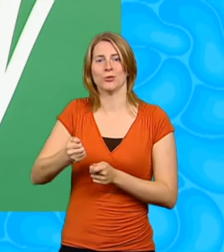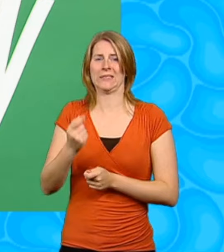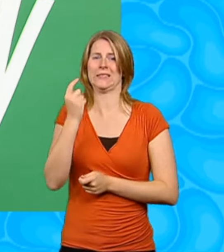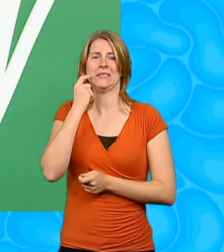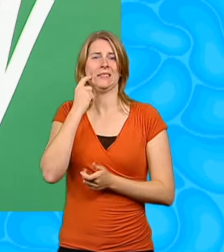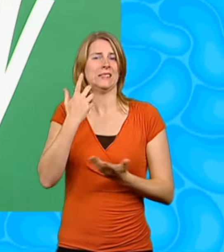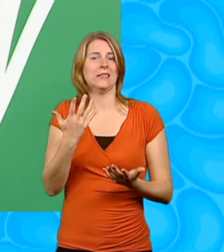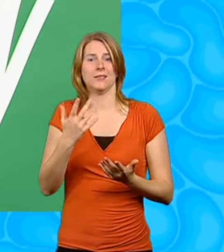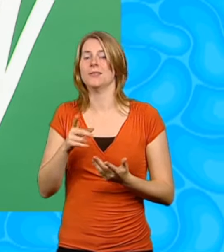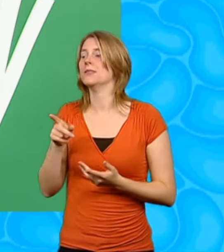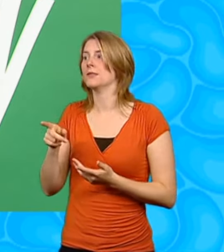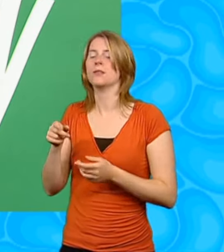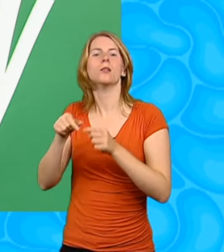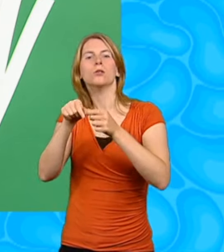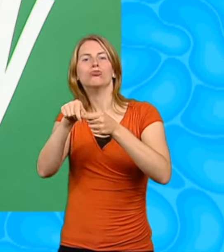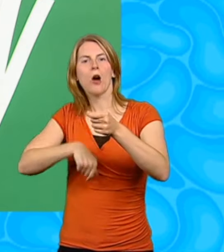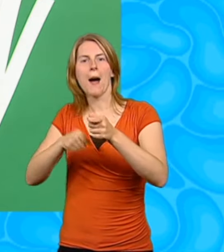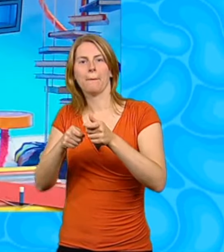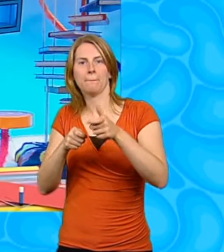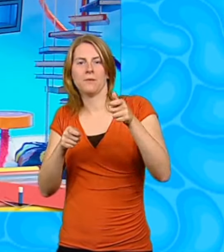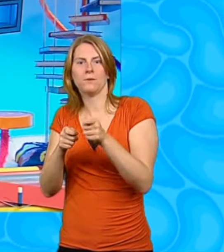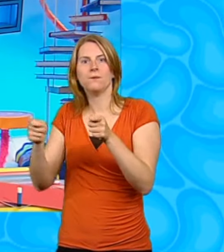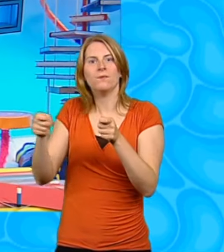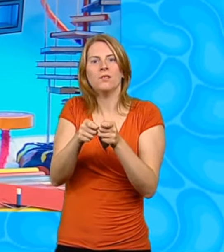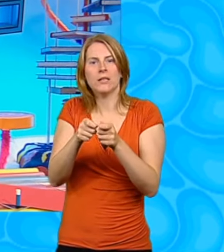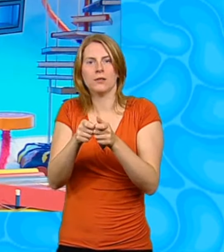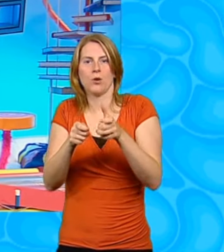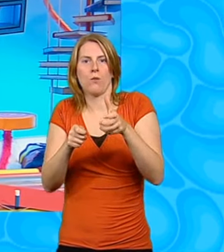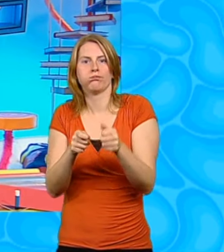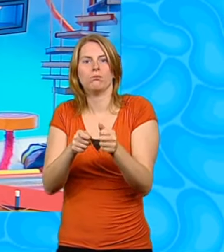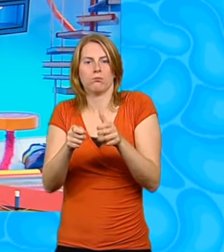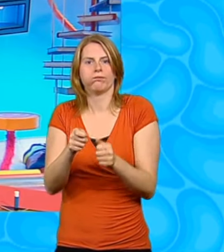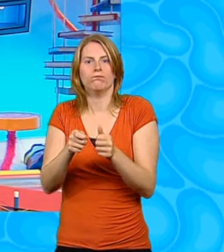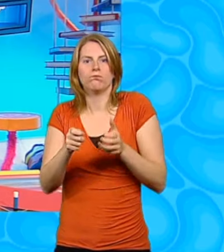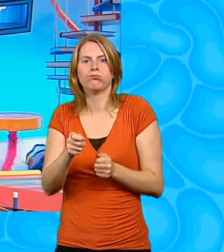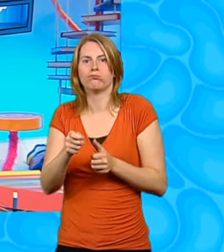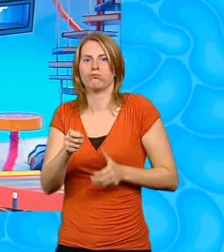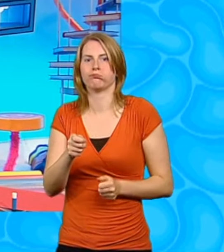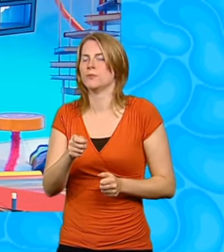table. Then carefully feed in a strip